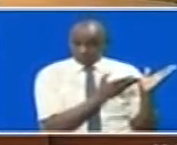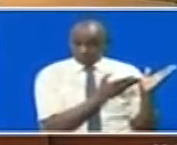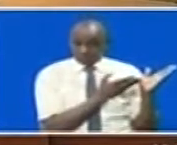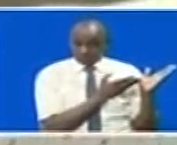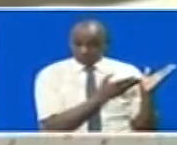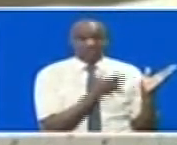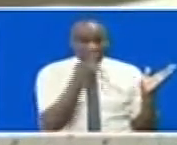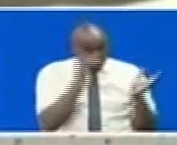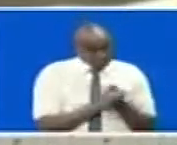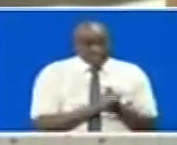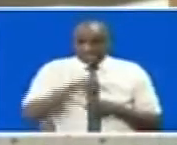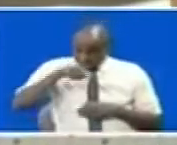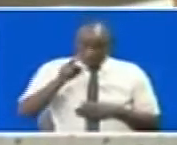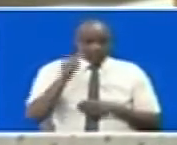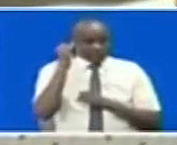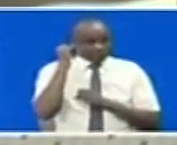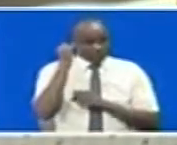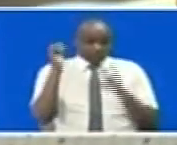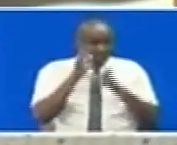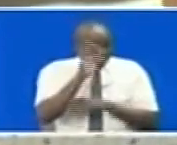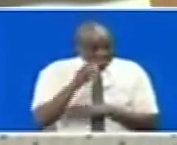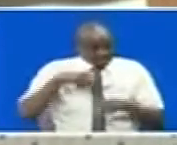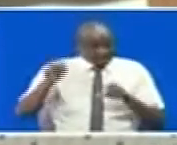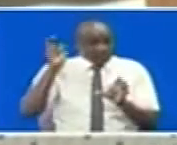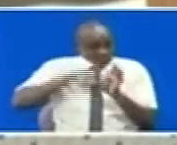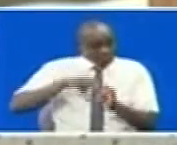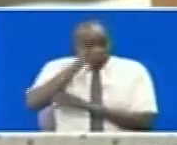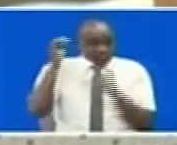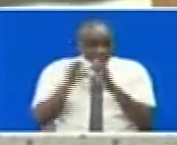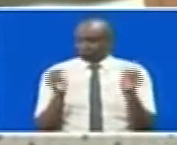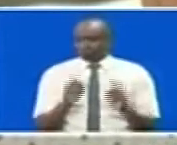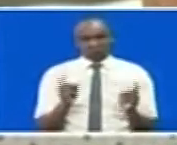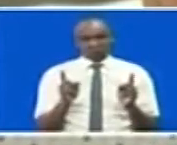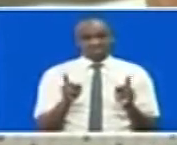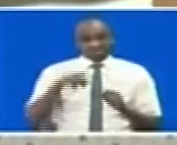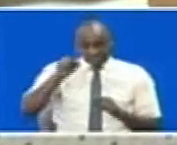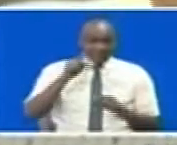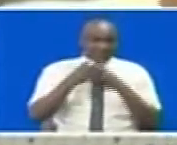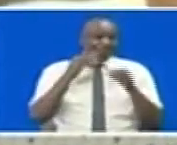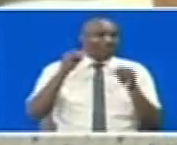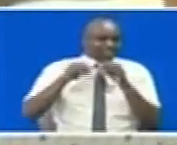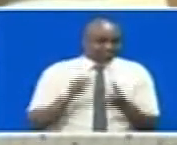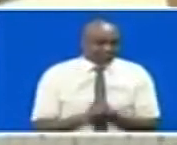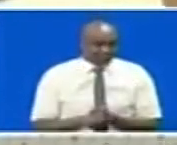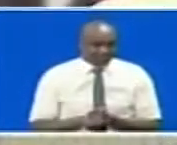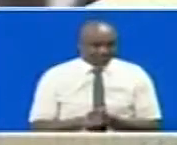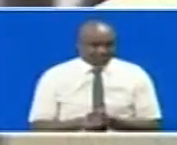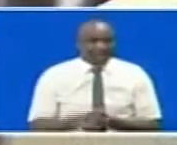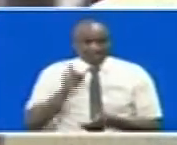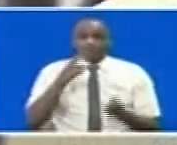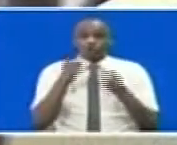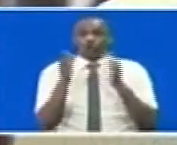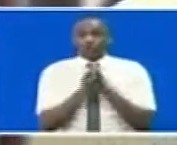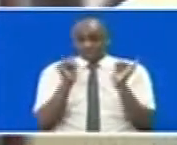Alliance has denied claims that his party is among those that have joined Jubilee Party ahead of the August 8th elections. Speaking to